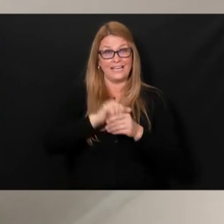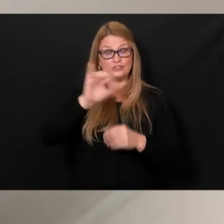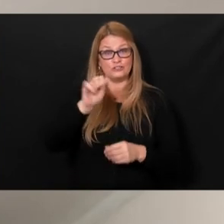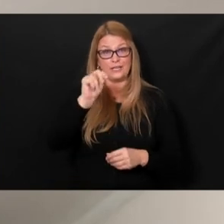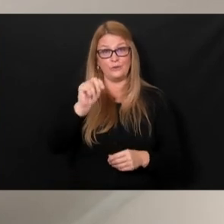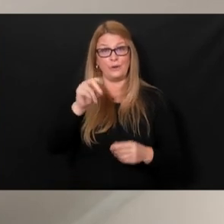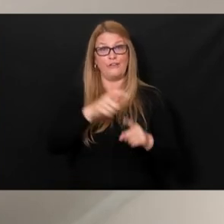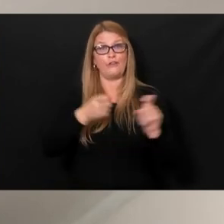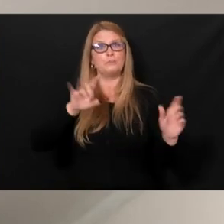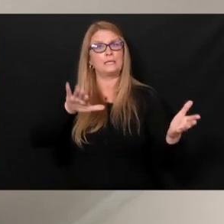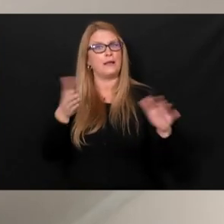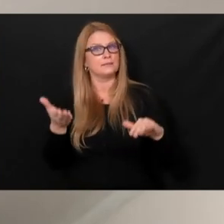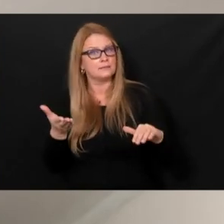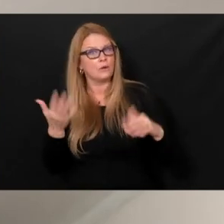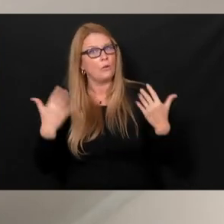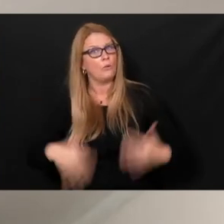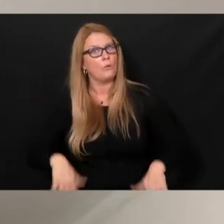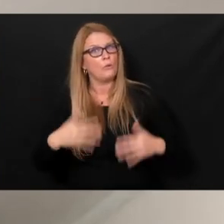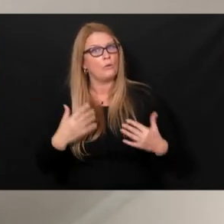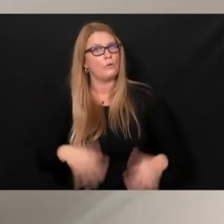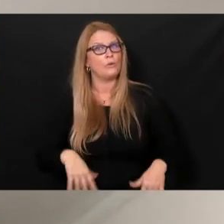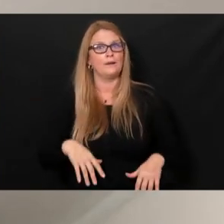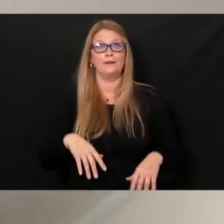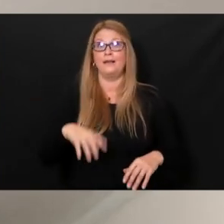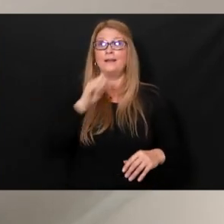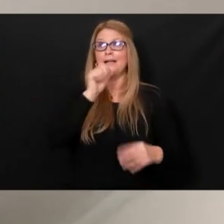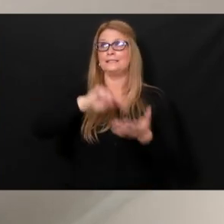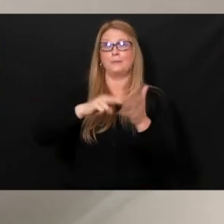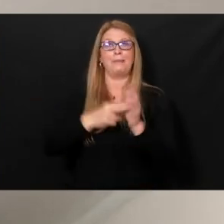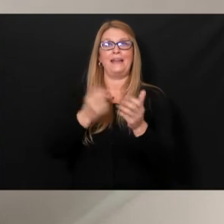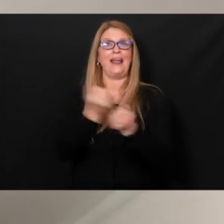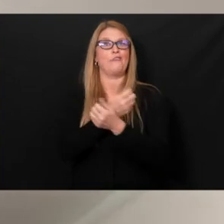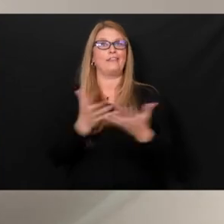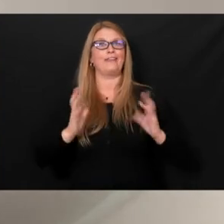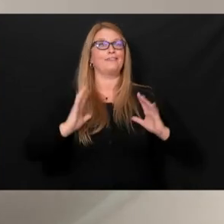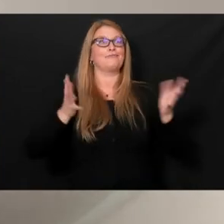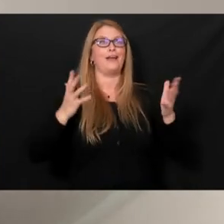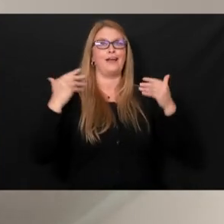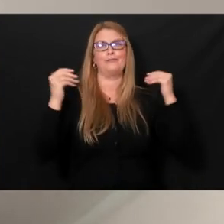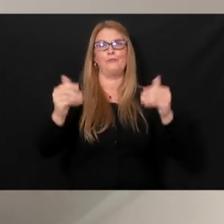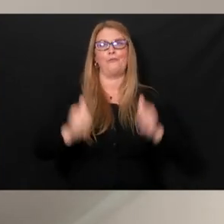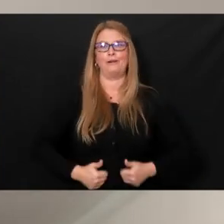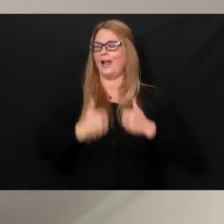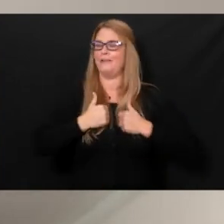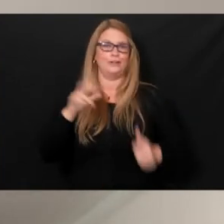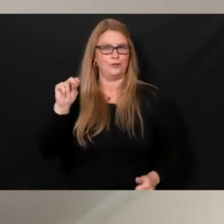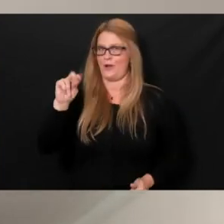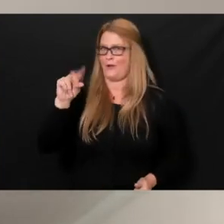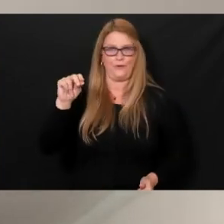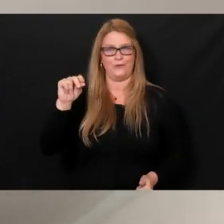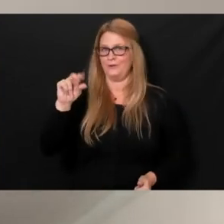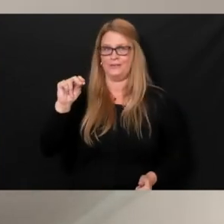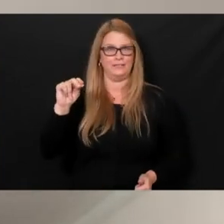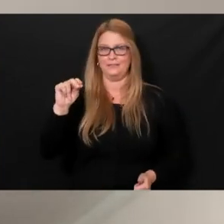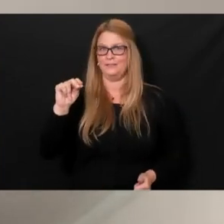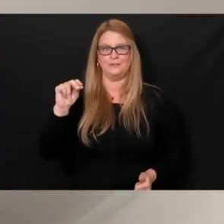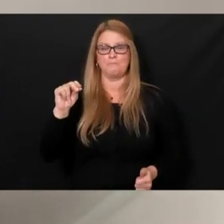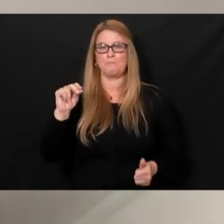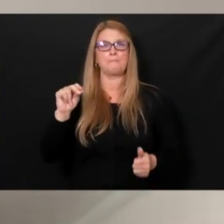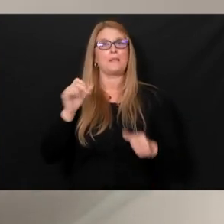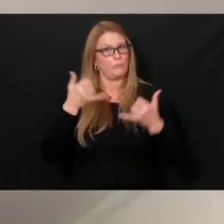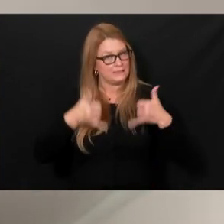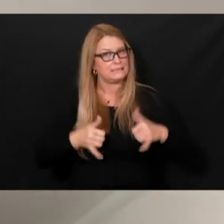from COVID-19. And that's not to say that we're out of the woods, and that's not to say that we should stop doing all the effective things we can